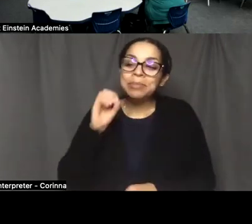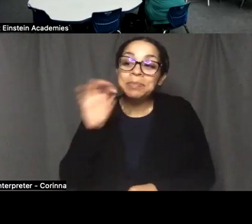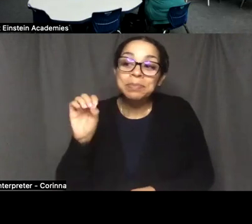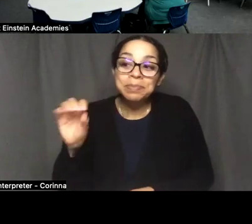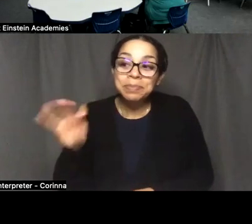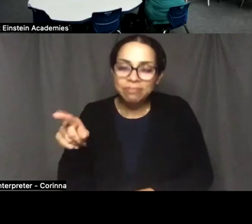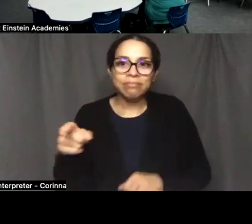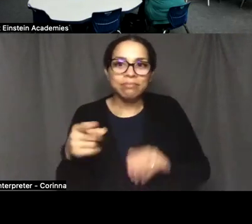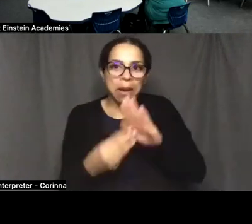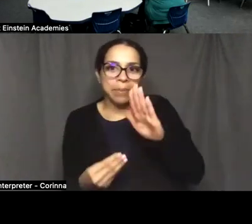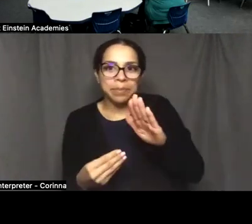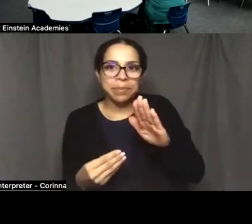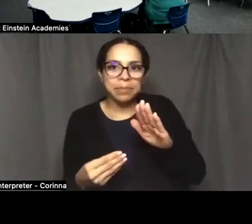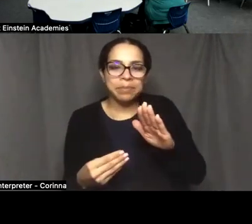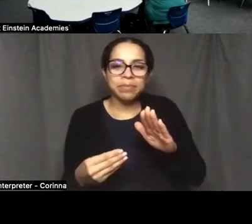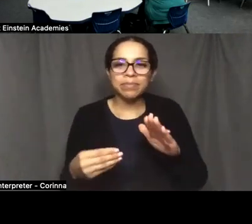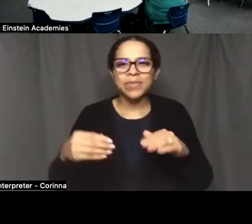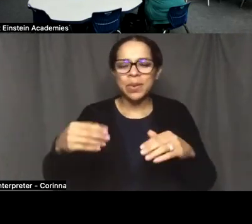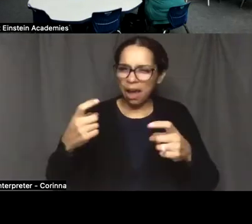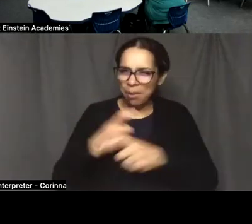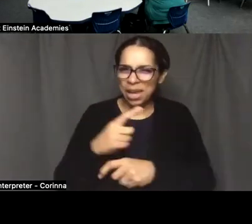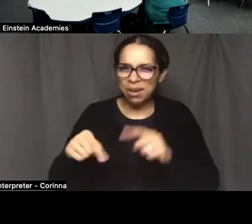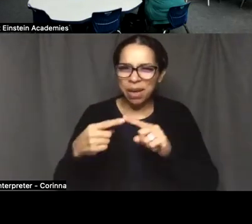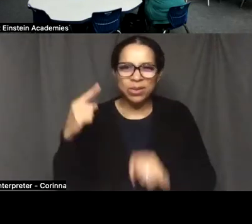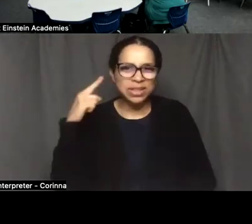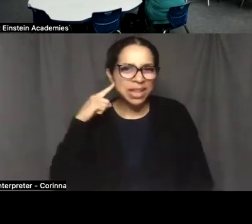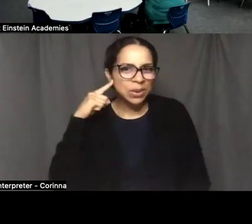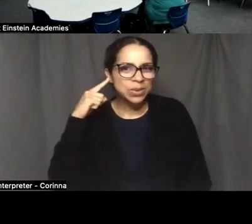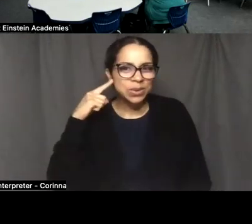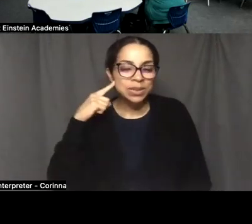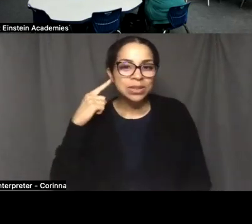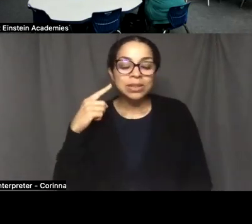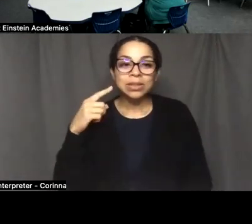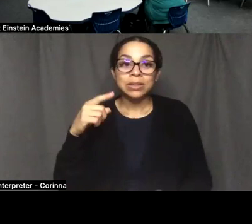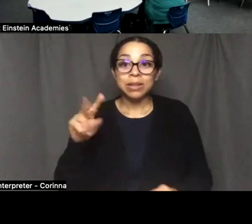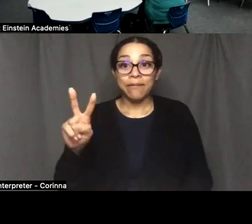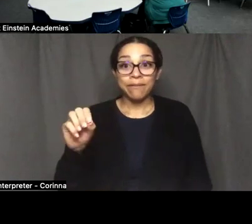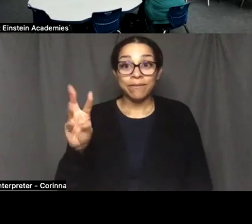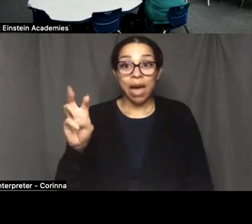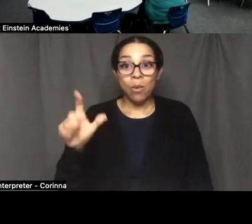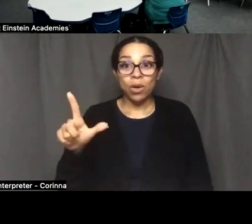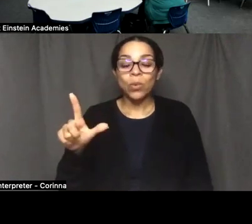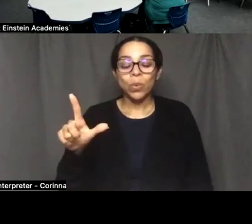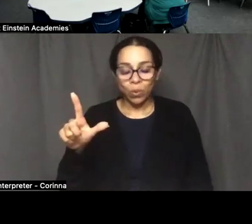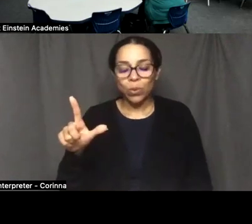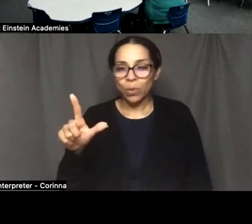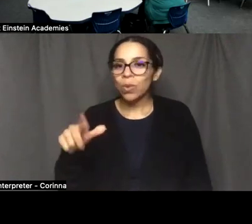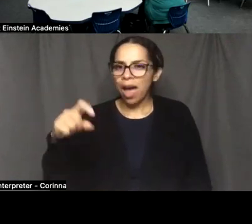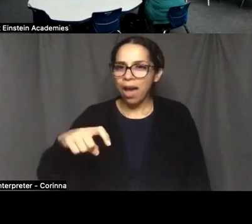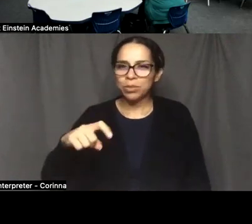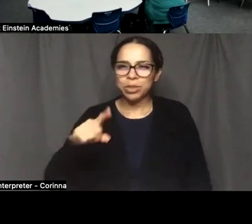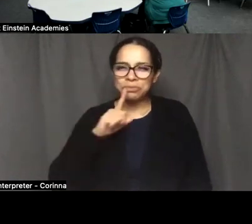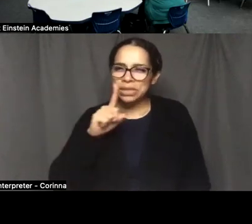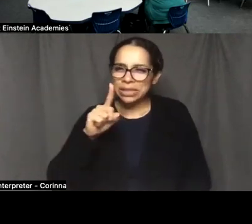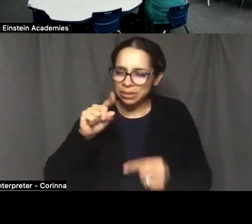complicated thing about the sounds too, is especially the vowels, you have to be pretty precise in how you are